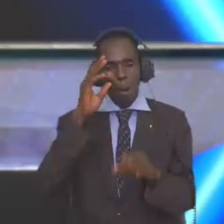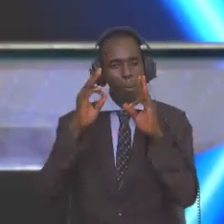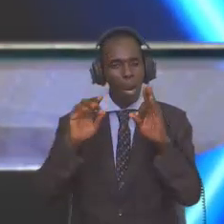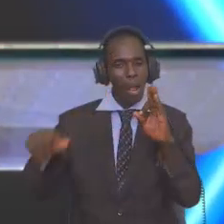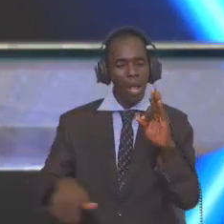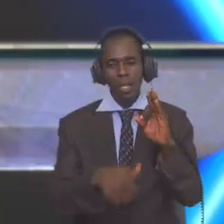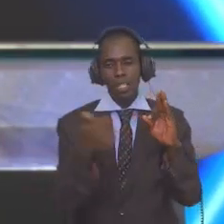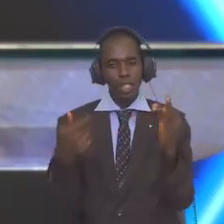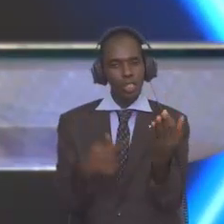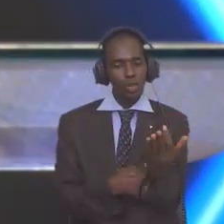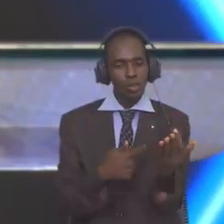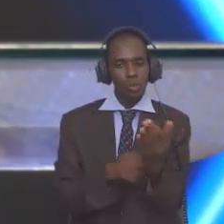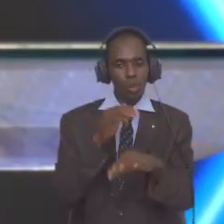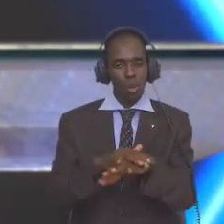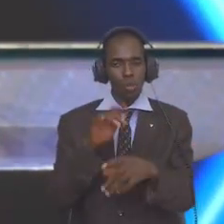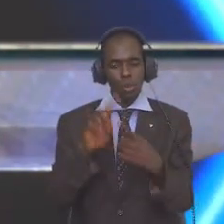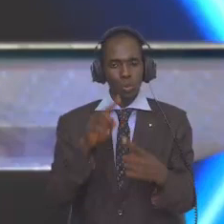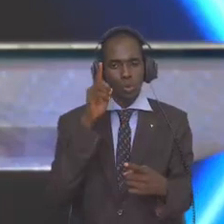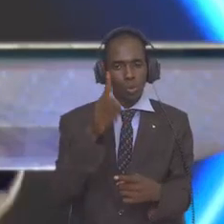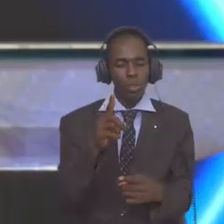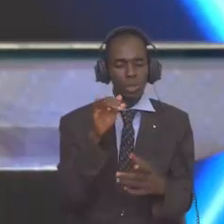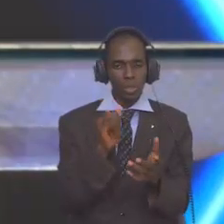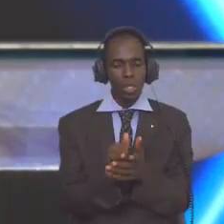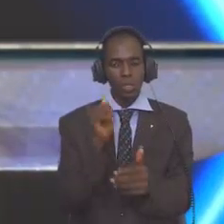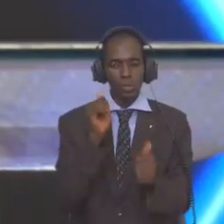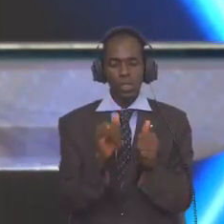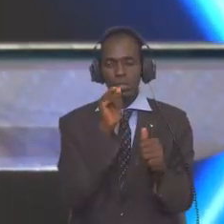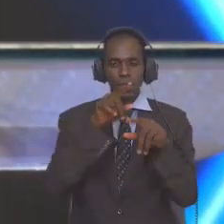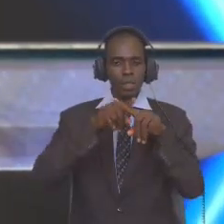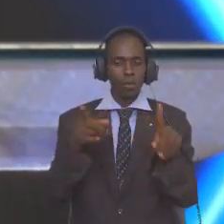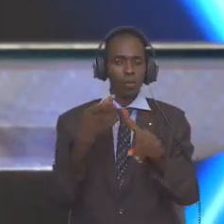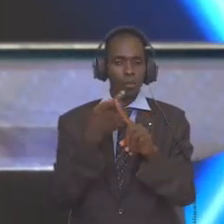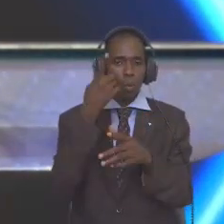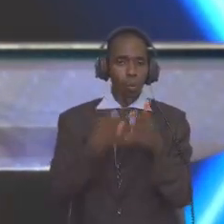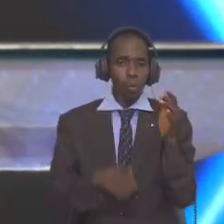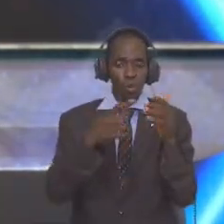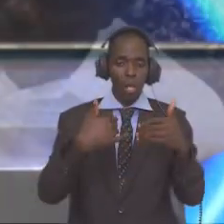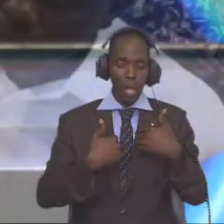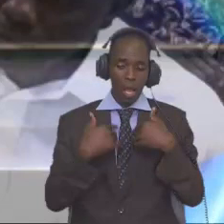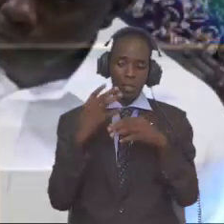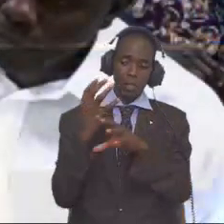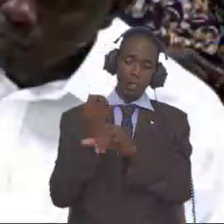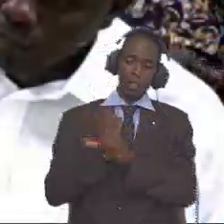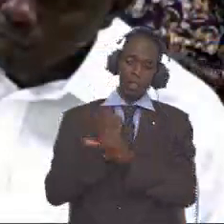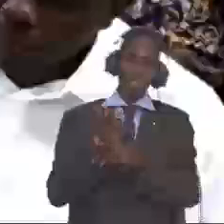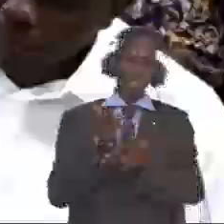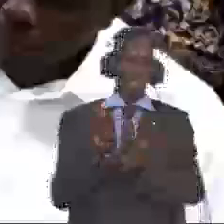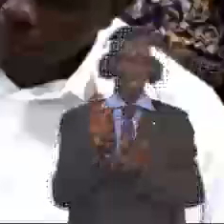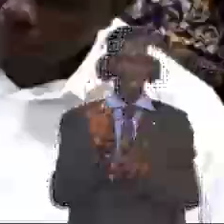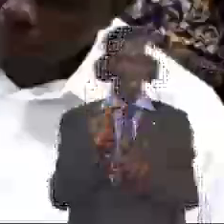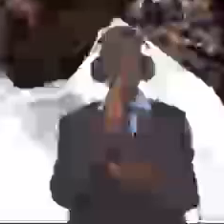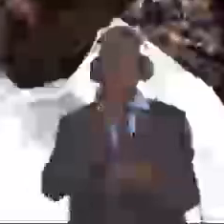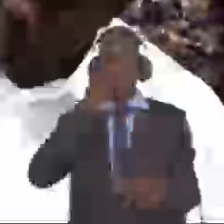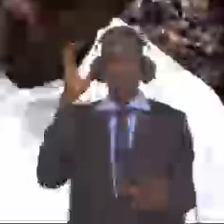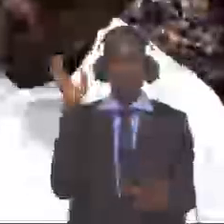gospel unto you than that ye have received, let him be accursed,